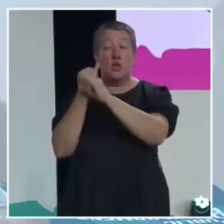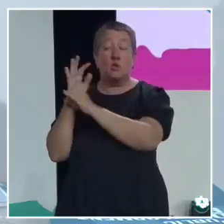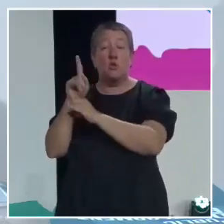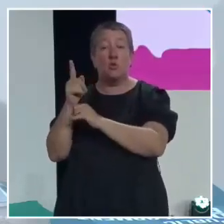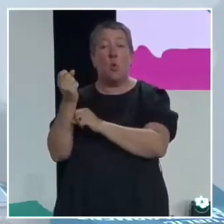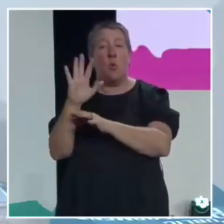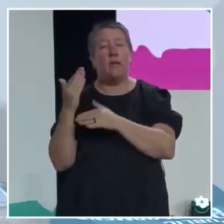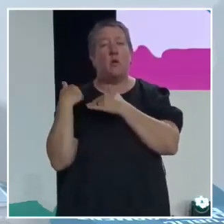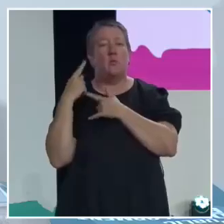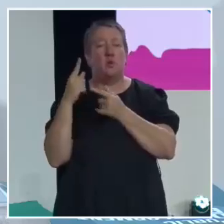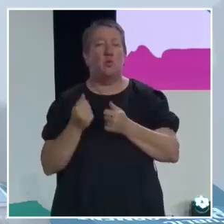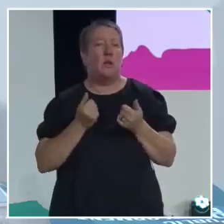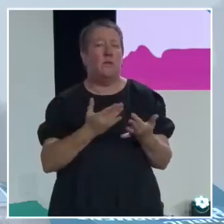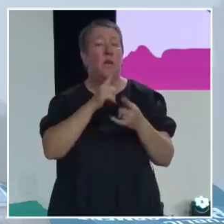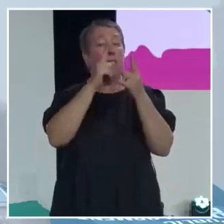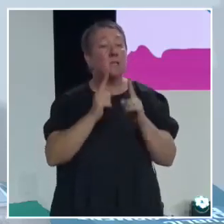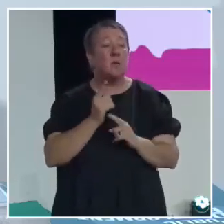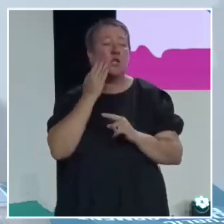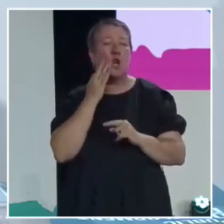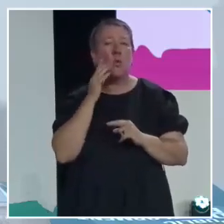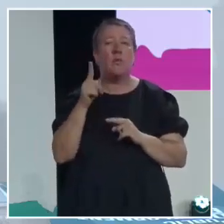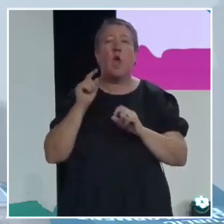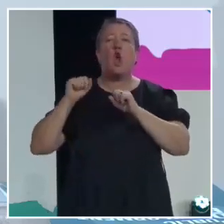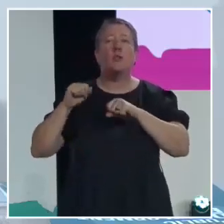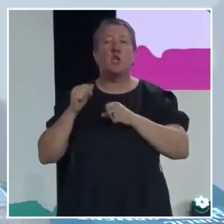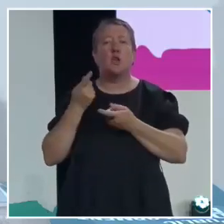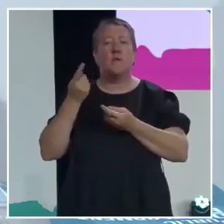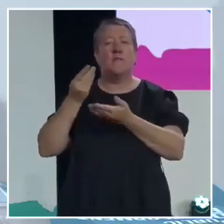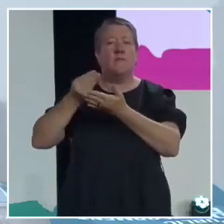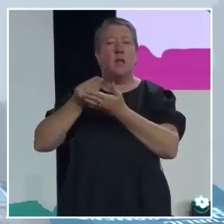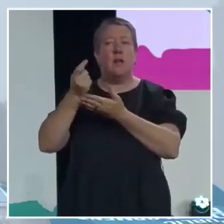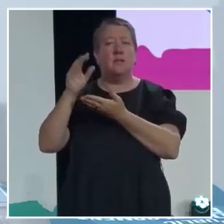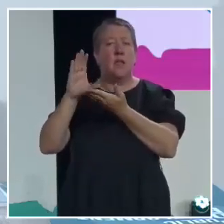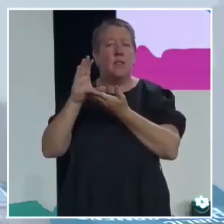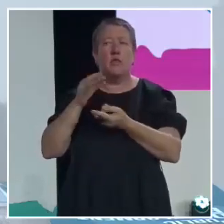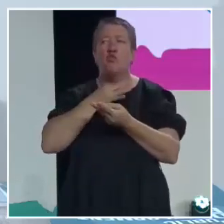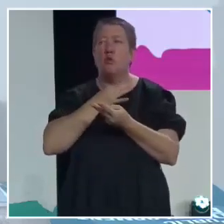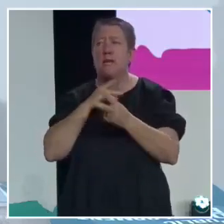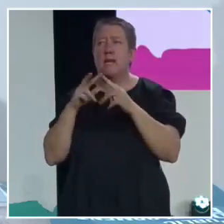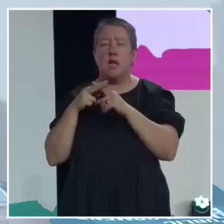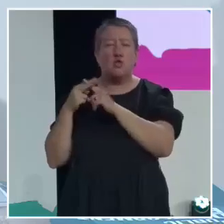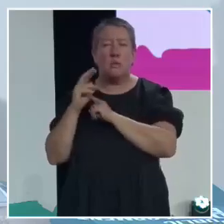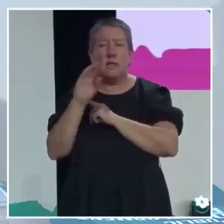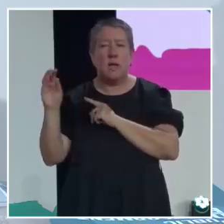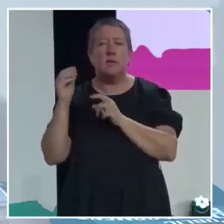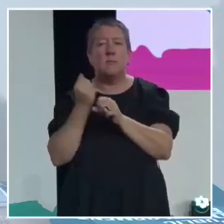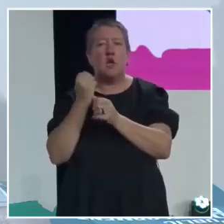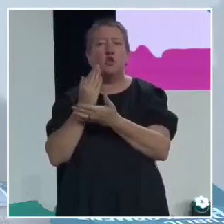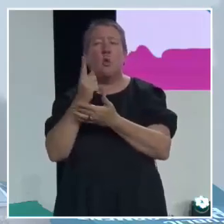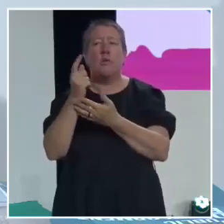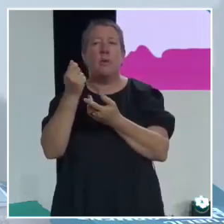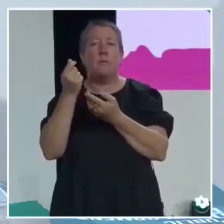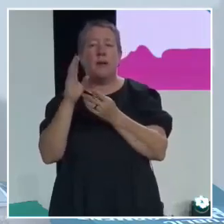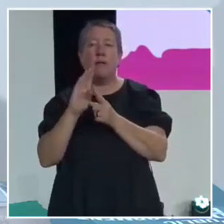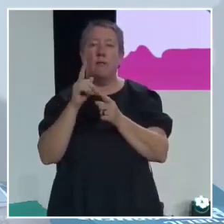to deliver, especially when they're getting the concessional financing, the de-risking instruments, and to ensure that they're deploying it in the right avenues. So those